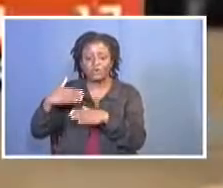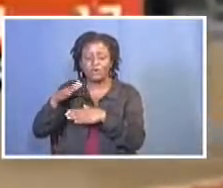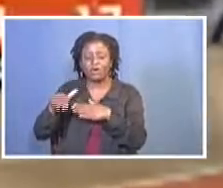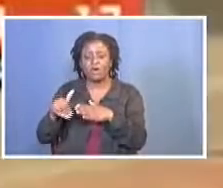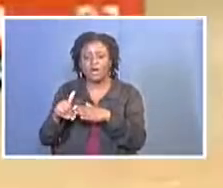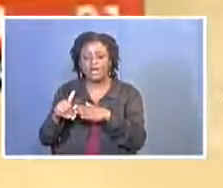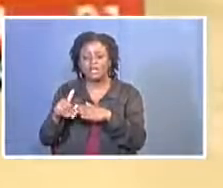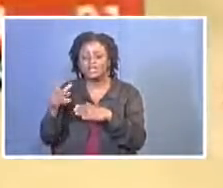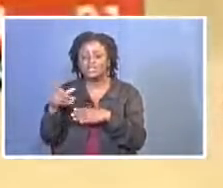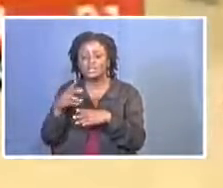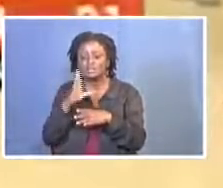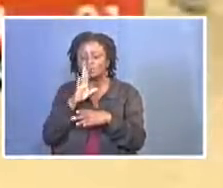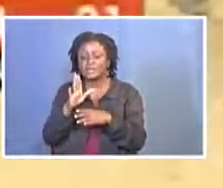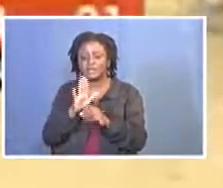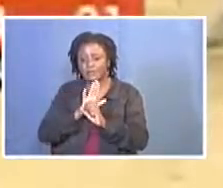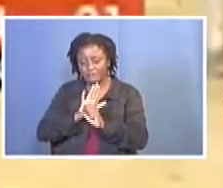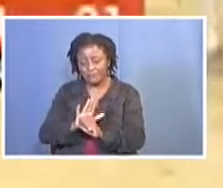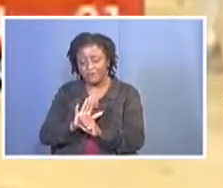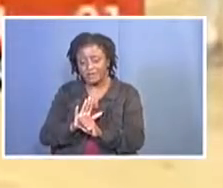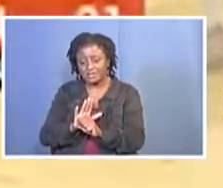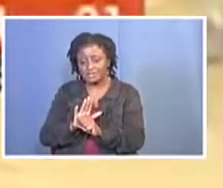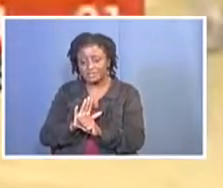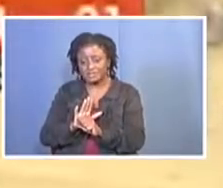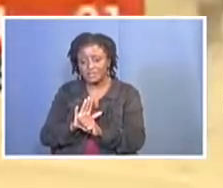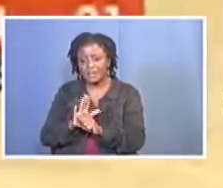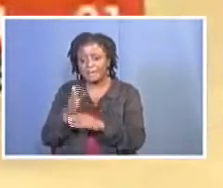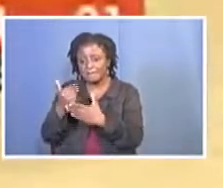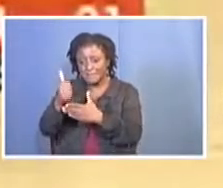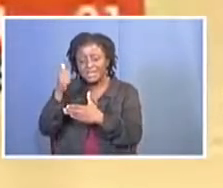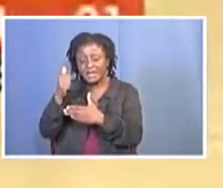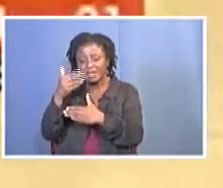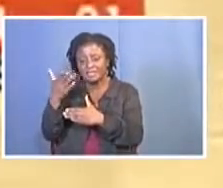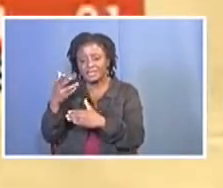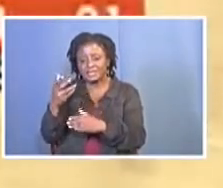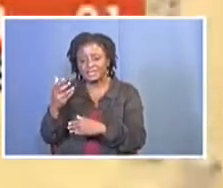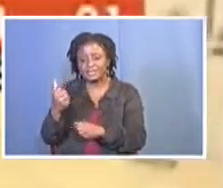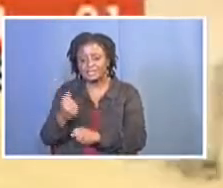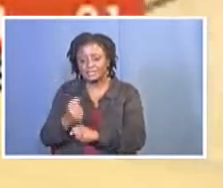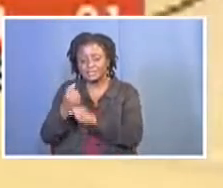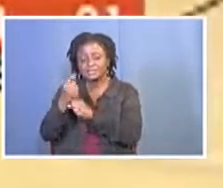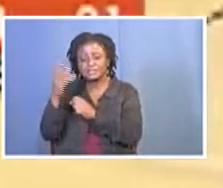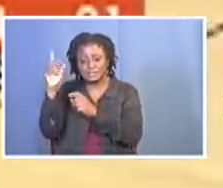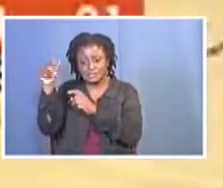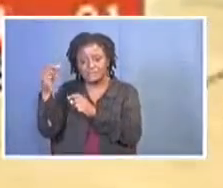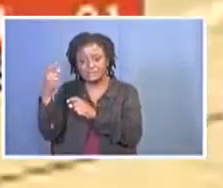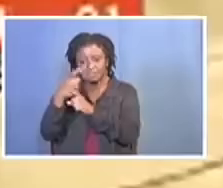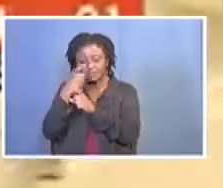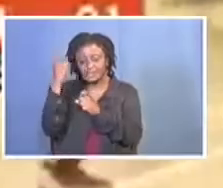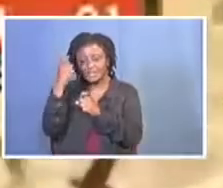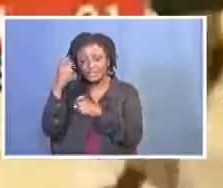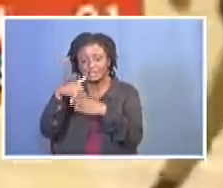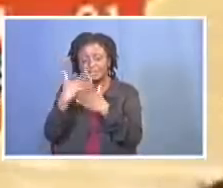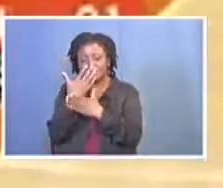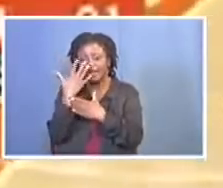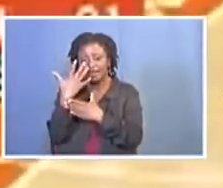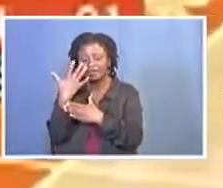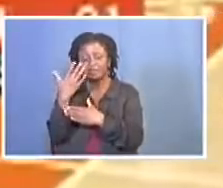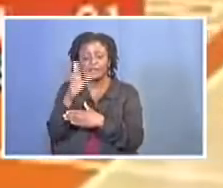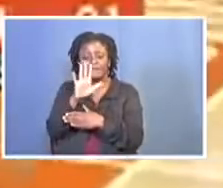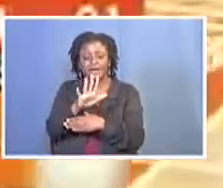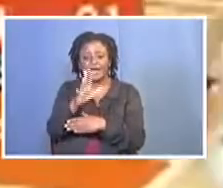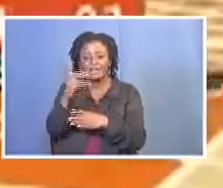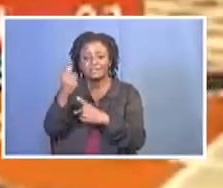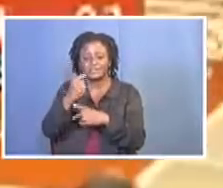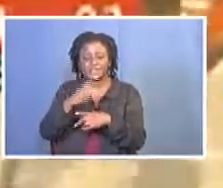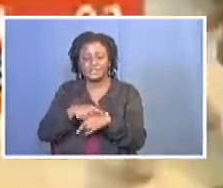behind the Connecticut Sun's success for the last 5 seasons. After opting out of the 2020 bubble season, Jones came back